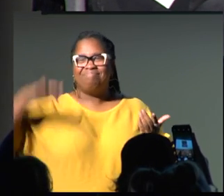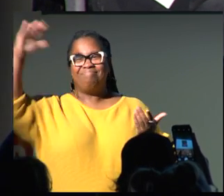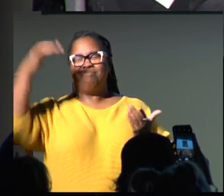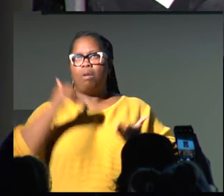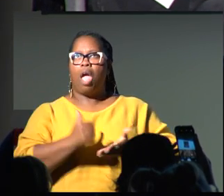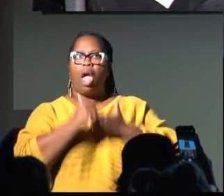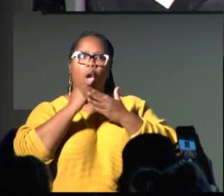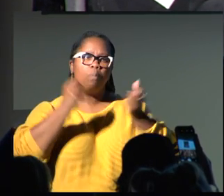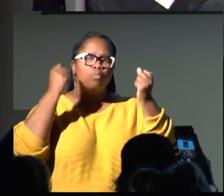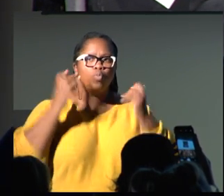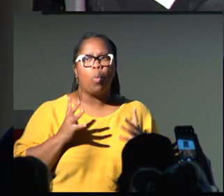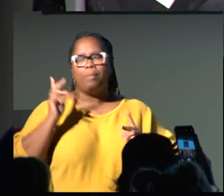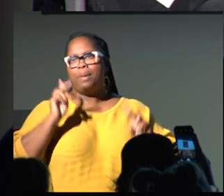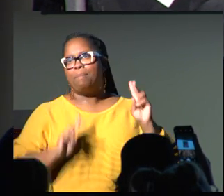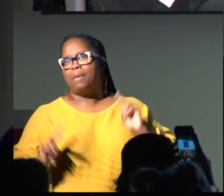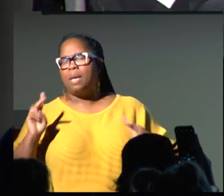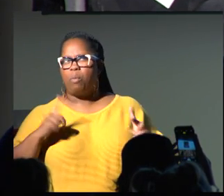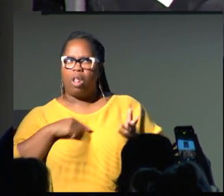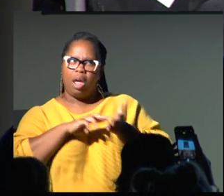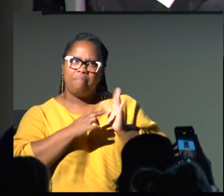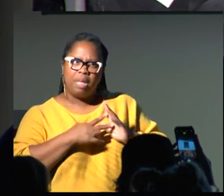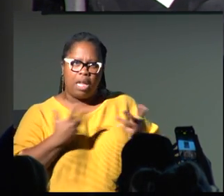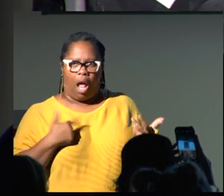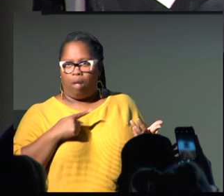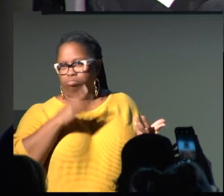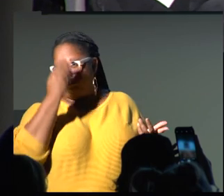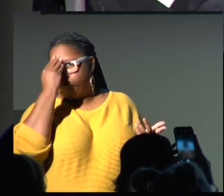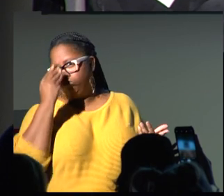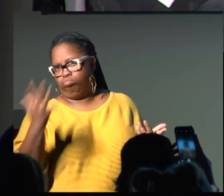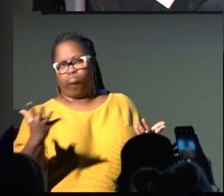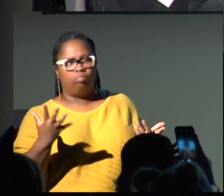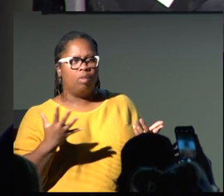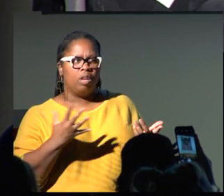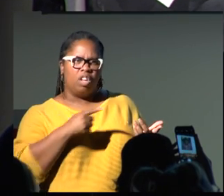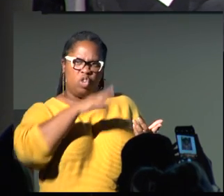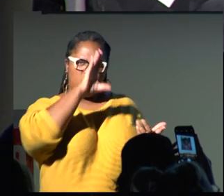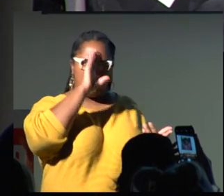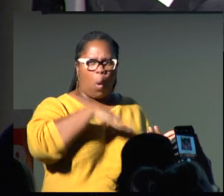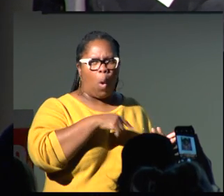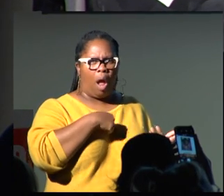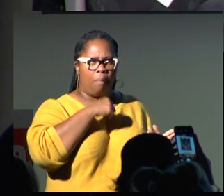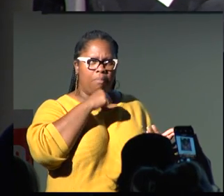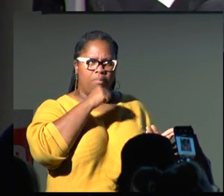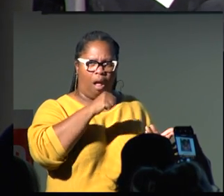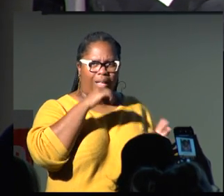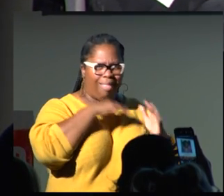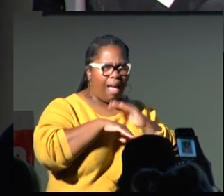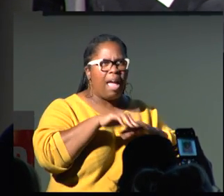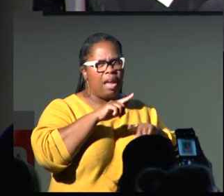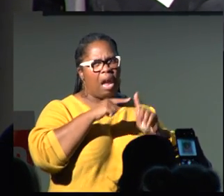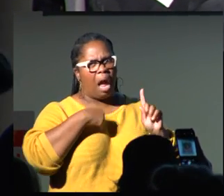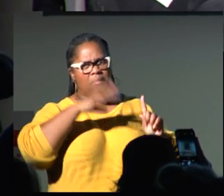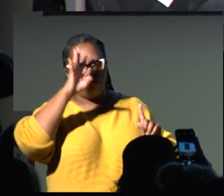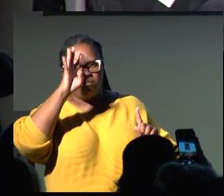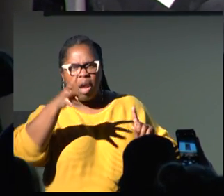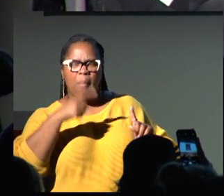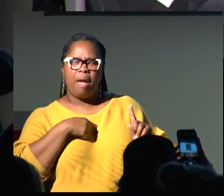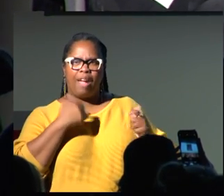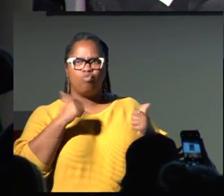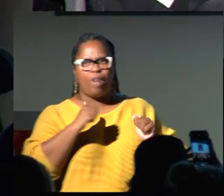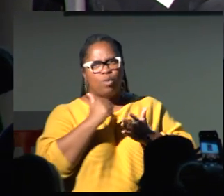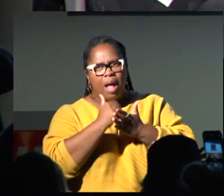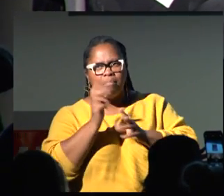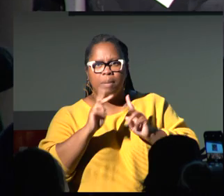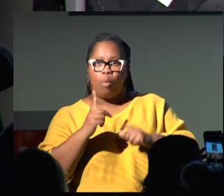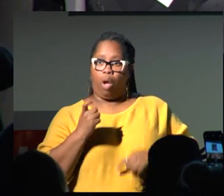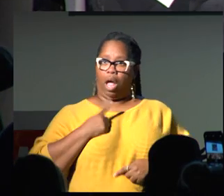other. I mean, I'm the same, right? Mm. Not that I'm at some rise, but I'm just making a point that I always try to help. If people ask me